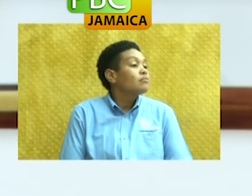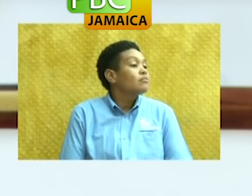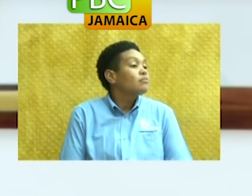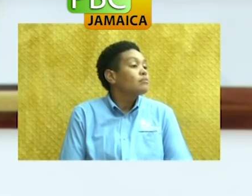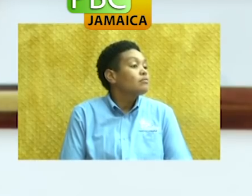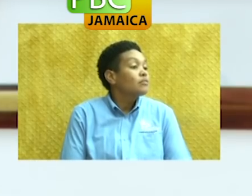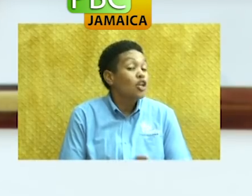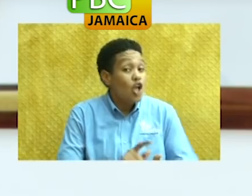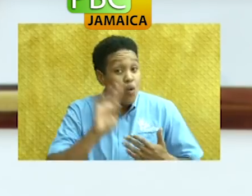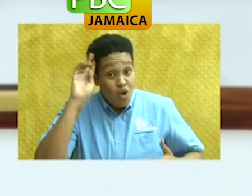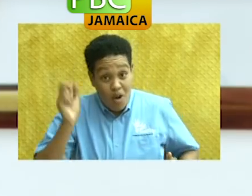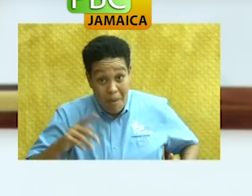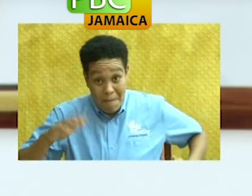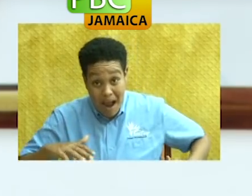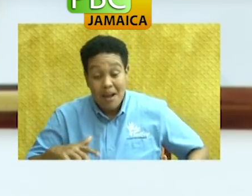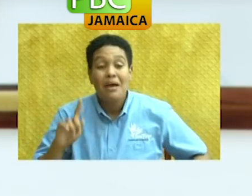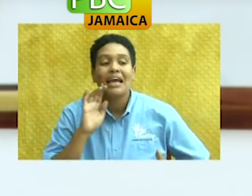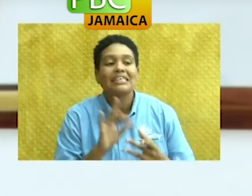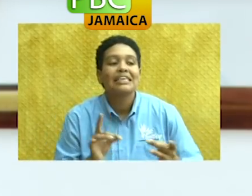joint select committee, so that